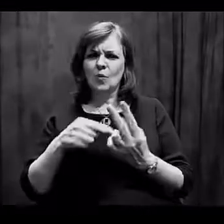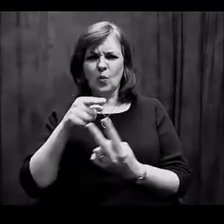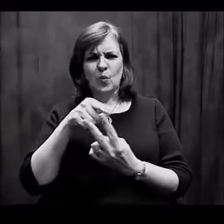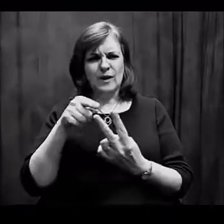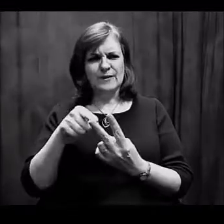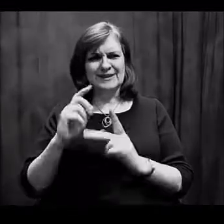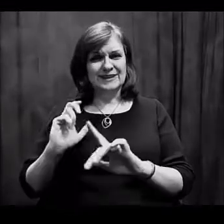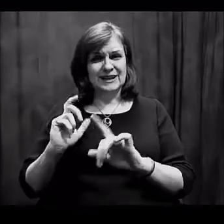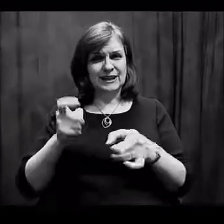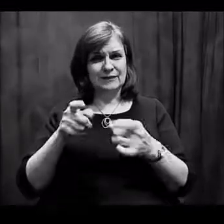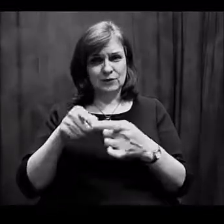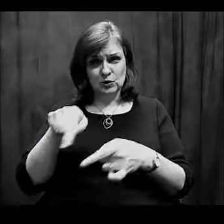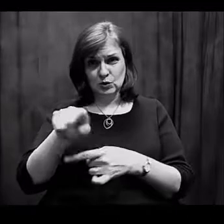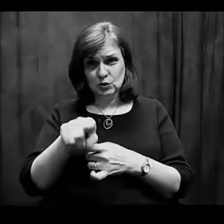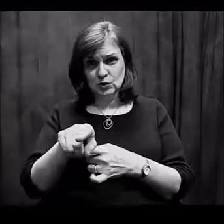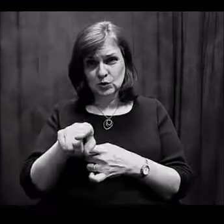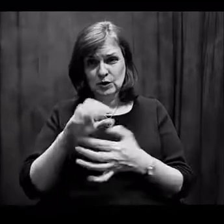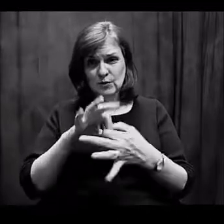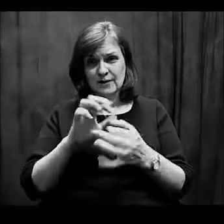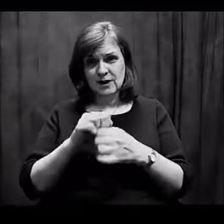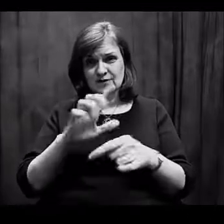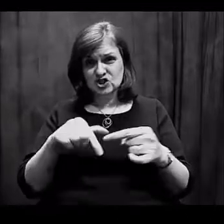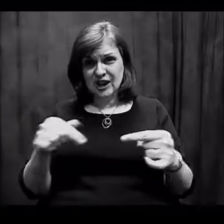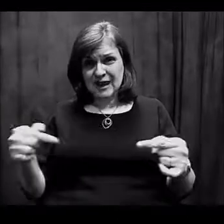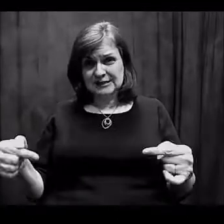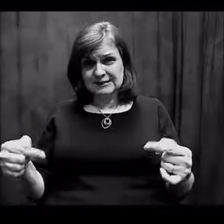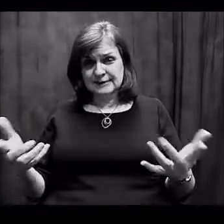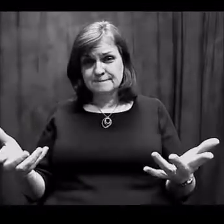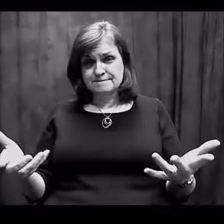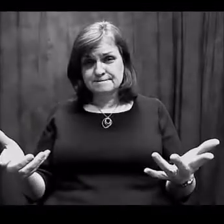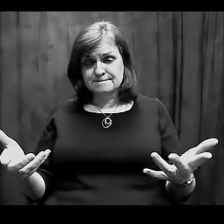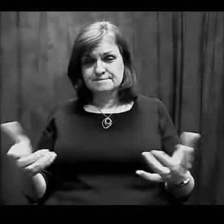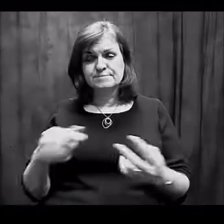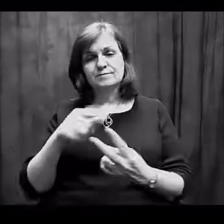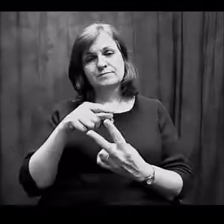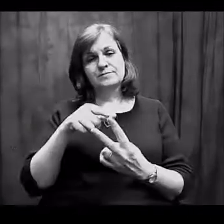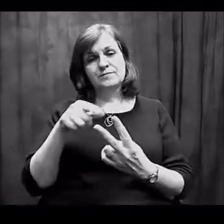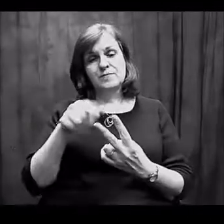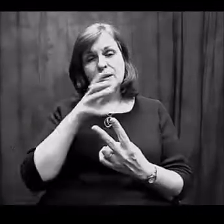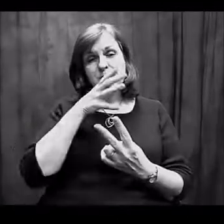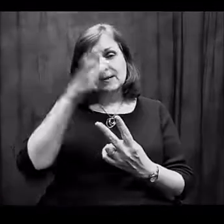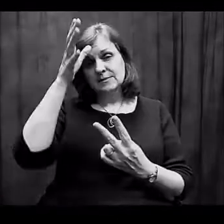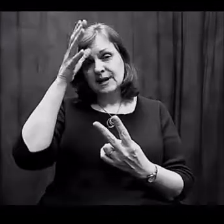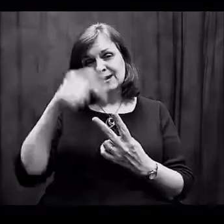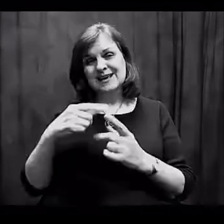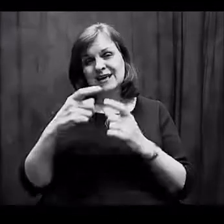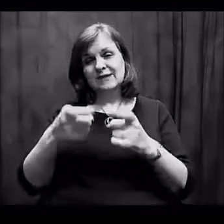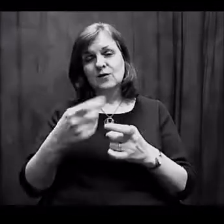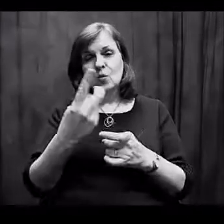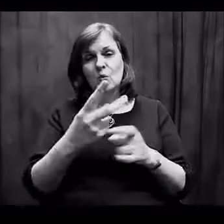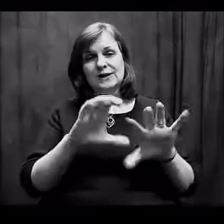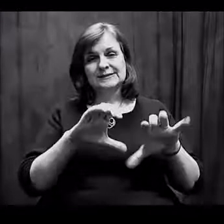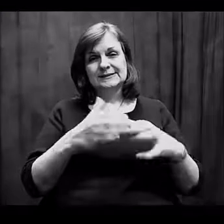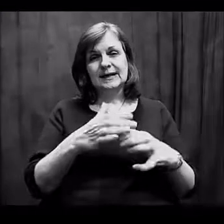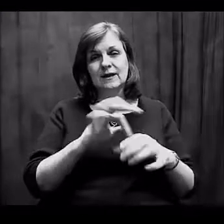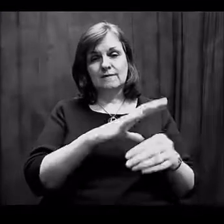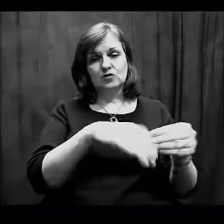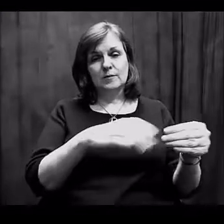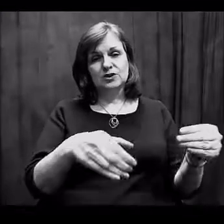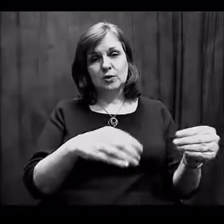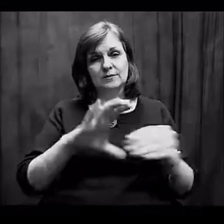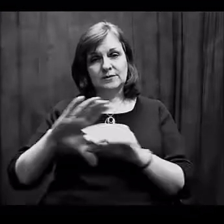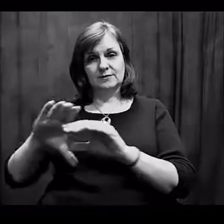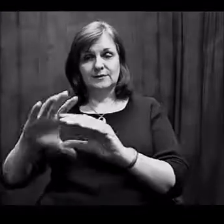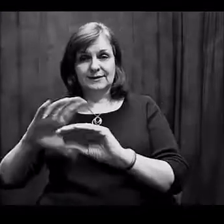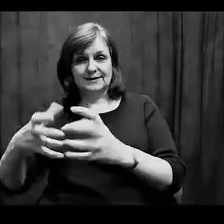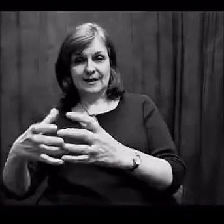pair. What are they giving to you as far as genetics? Well, they're both giving you a set of